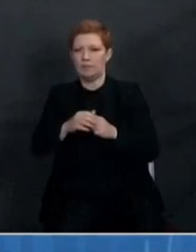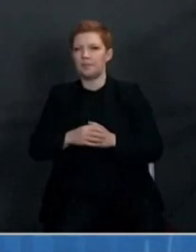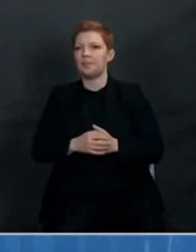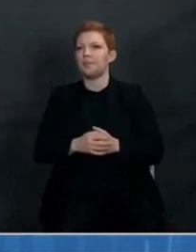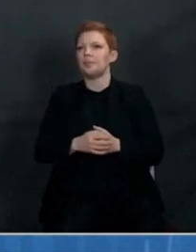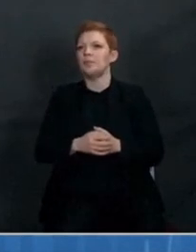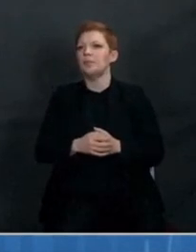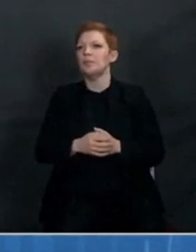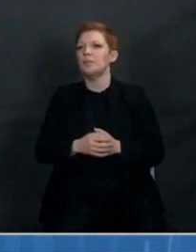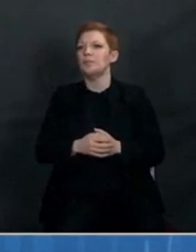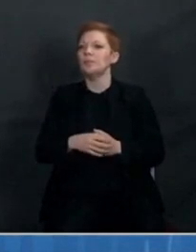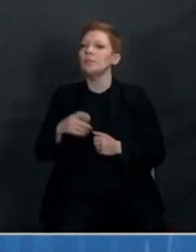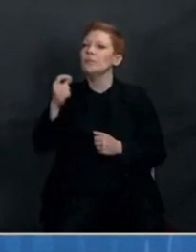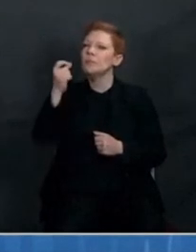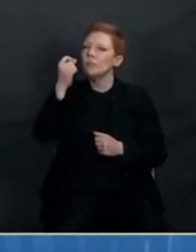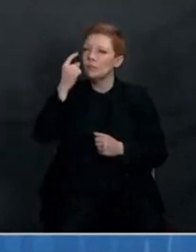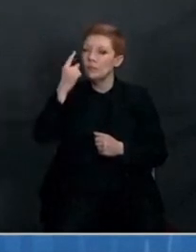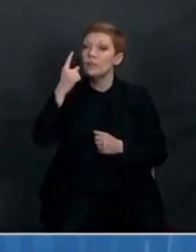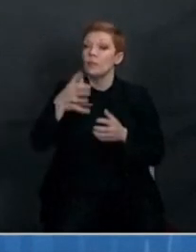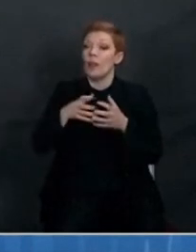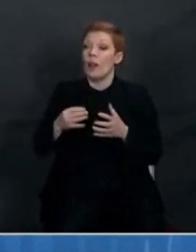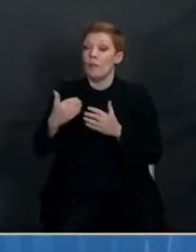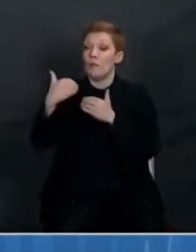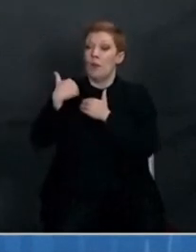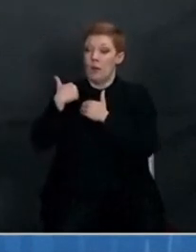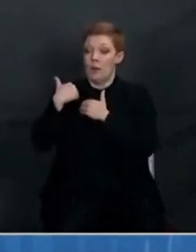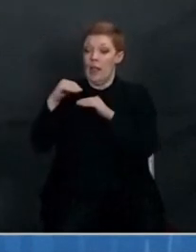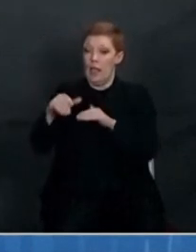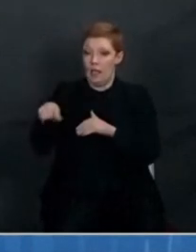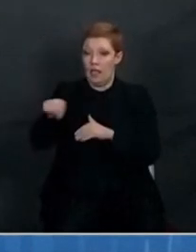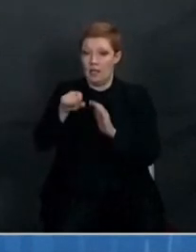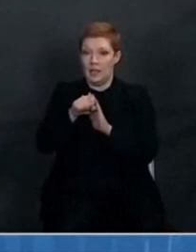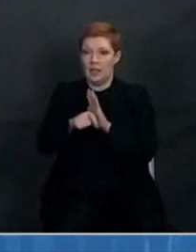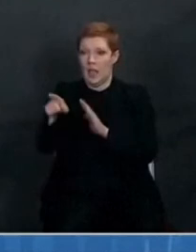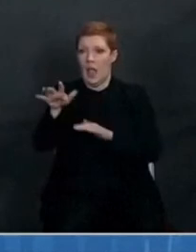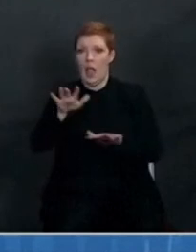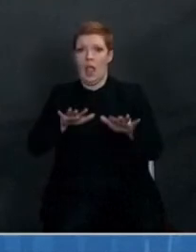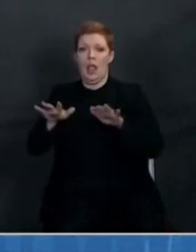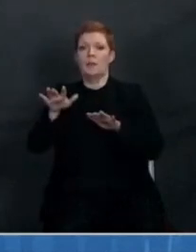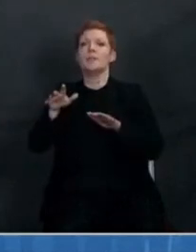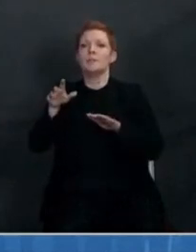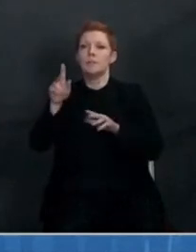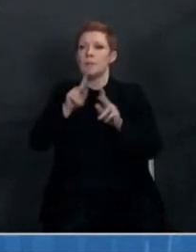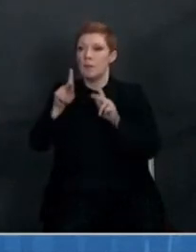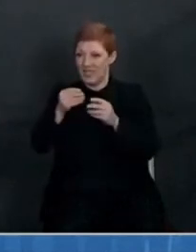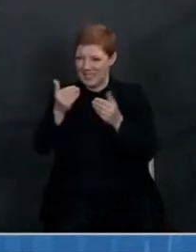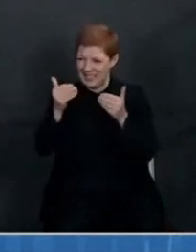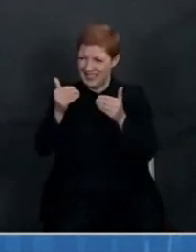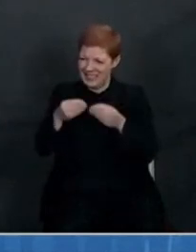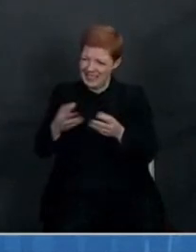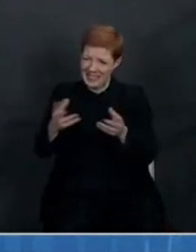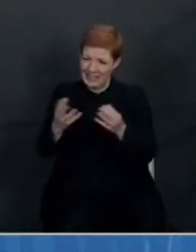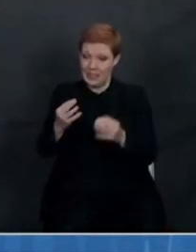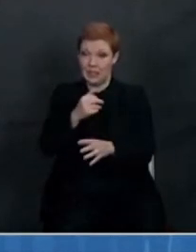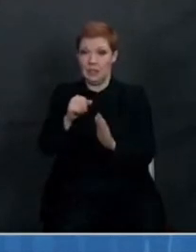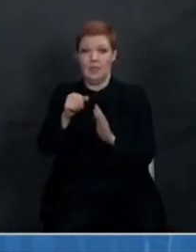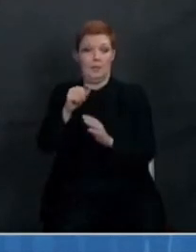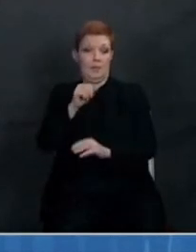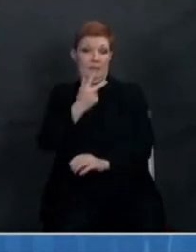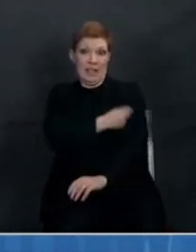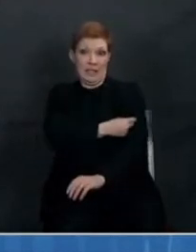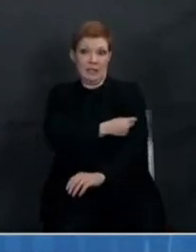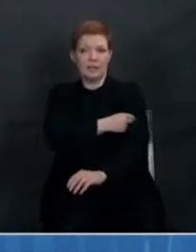of burden falling on states, public health departments, people giving vaccines. We recognize that. We want to support them. But we do